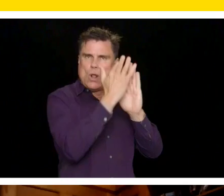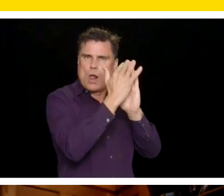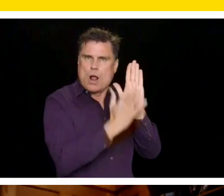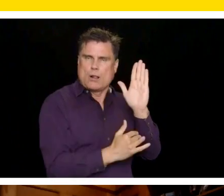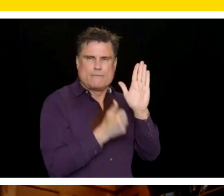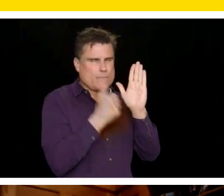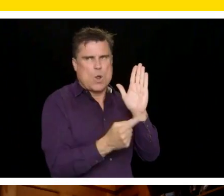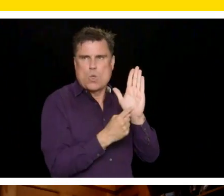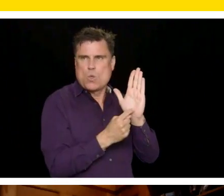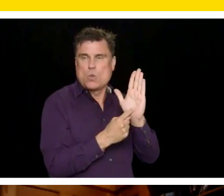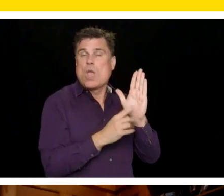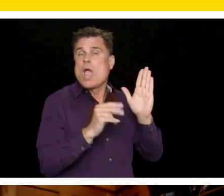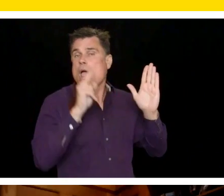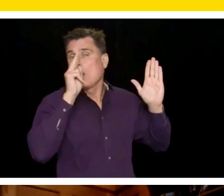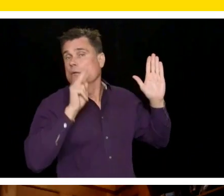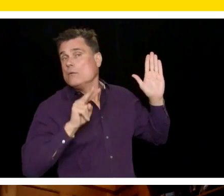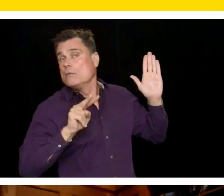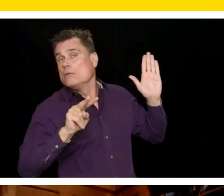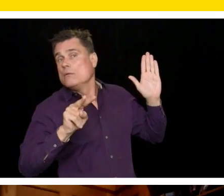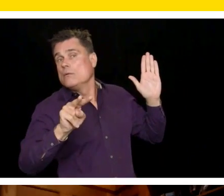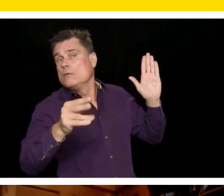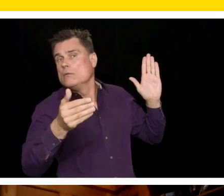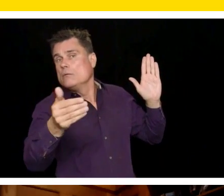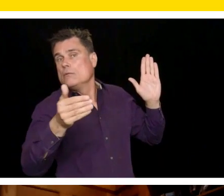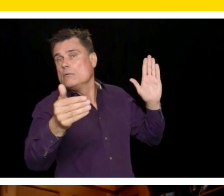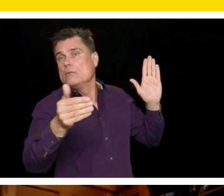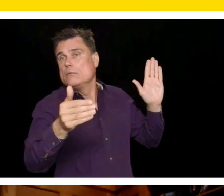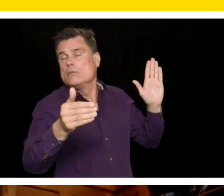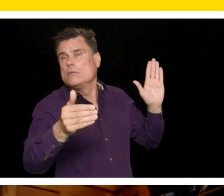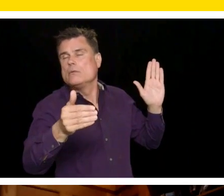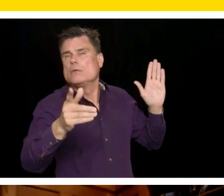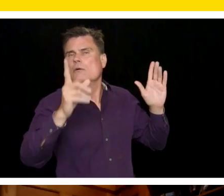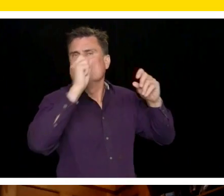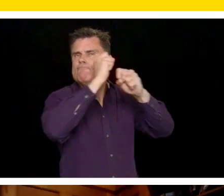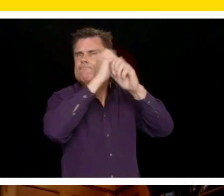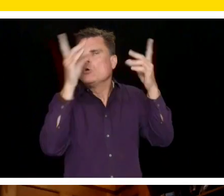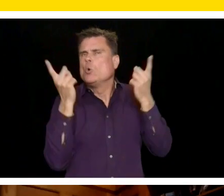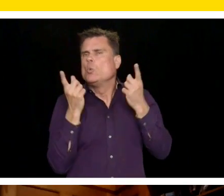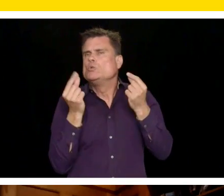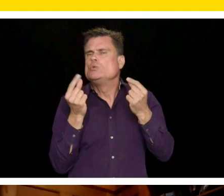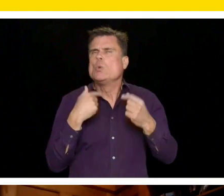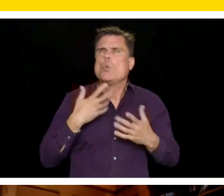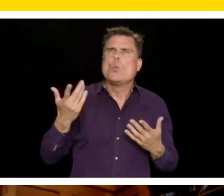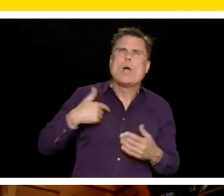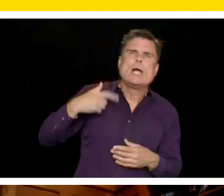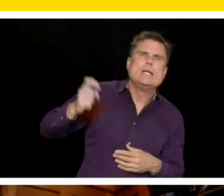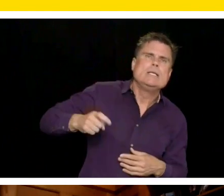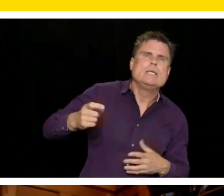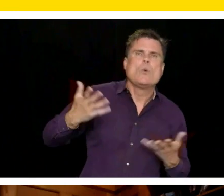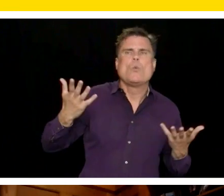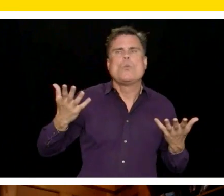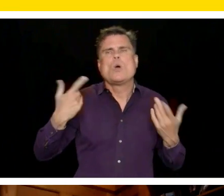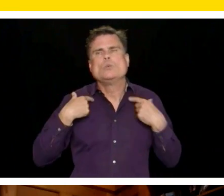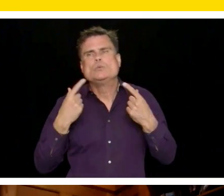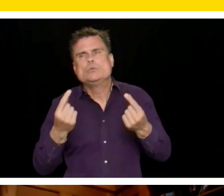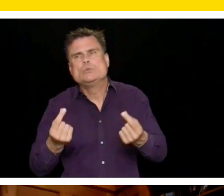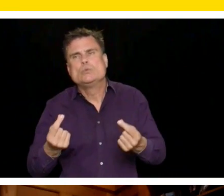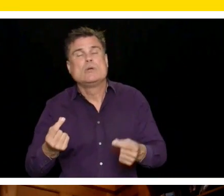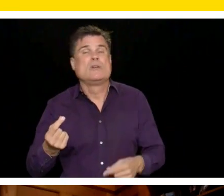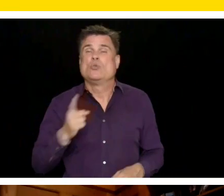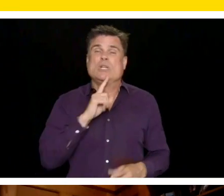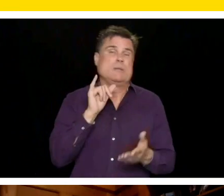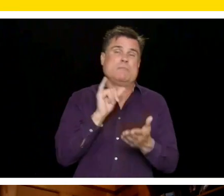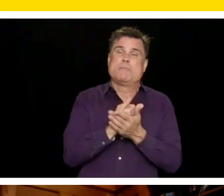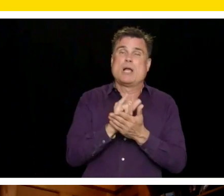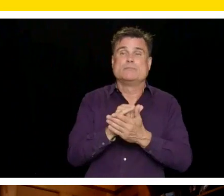a crystal ball. I don't want to speculate. But what I do want to say is that when I say we're all in this